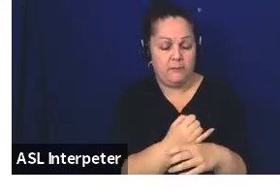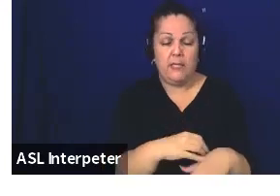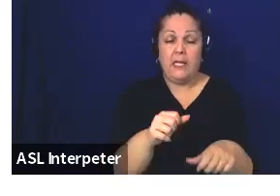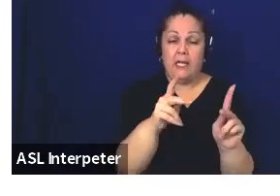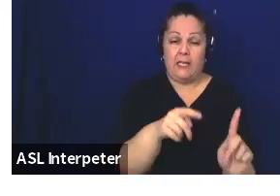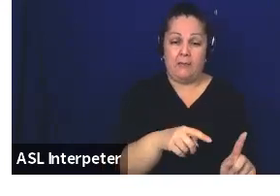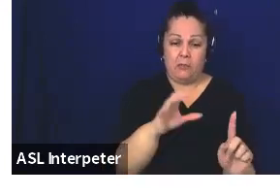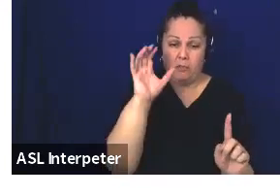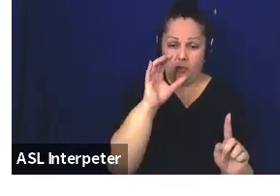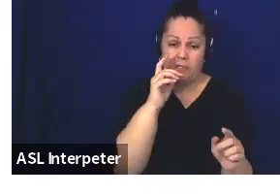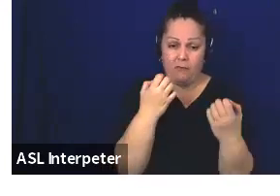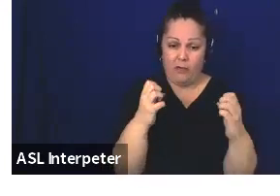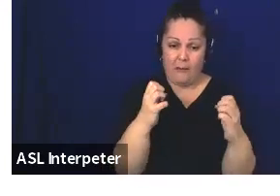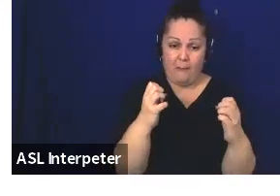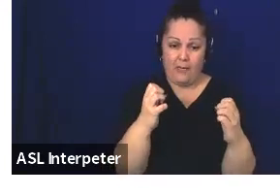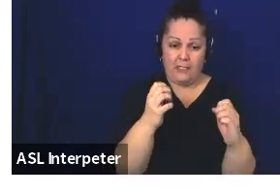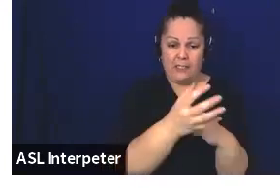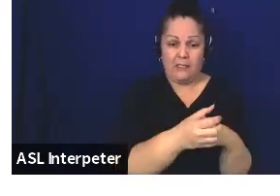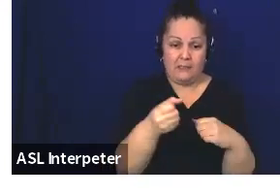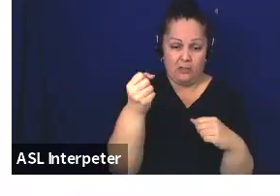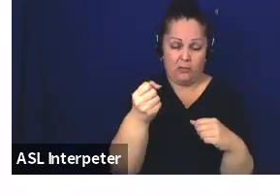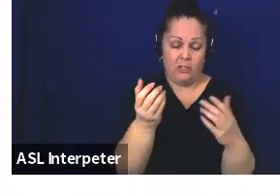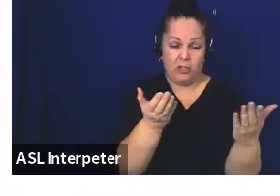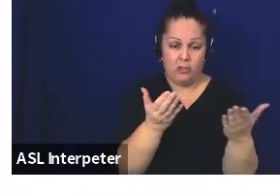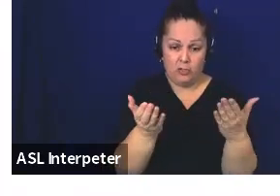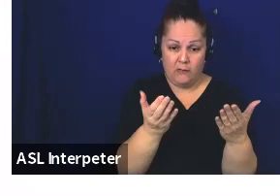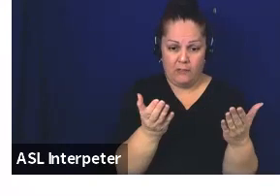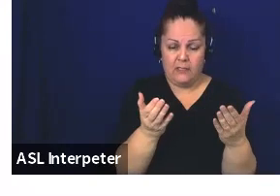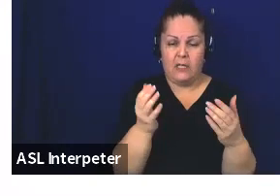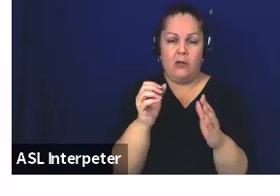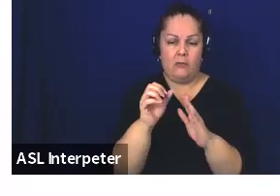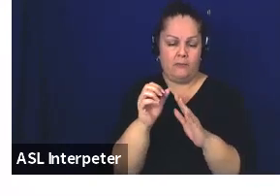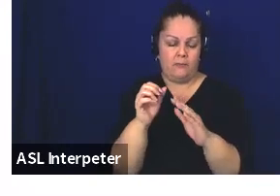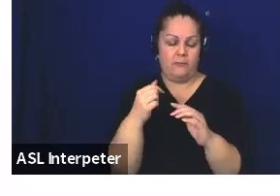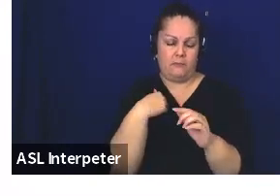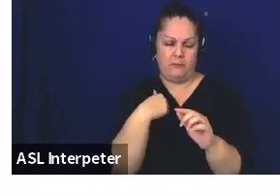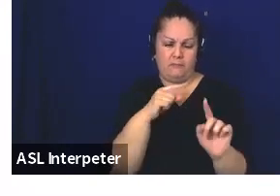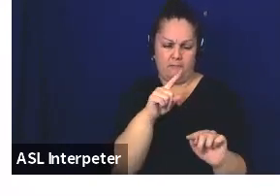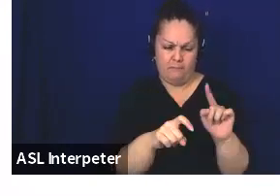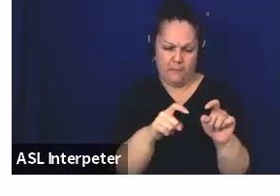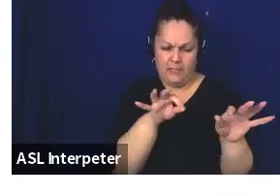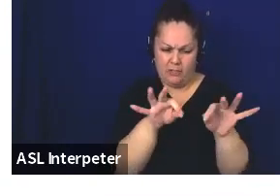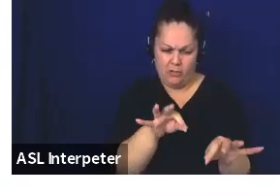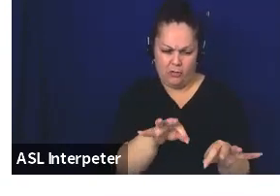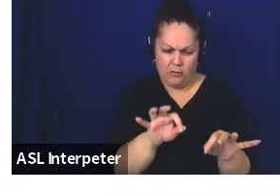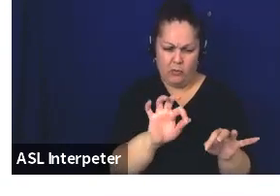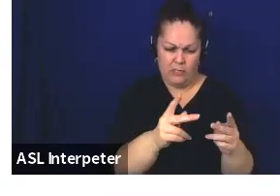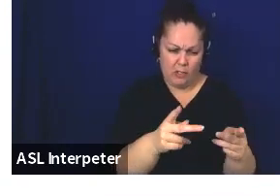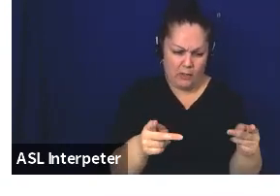is seeking emergency extraction services, this is where the stakeholders should be asking for descriptions of the